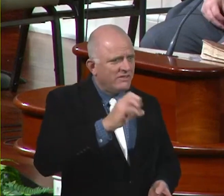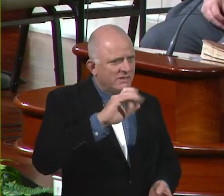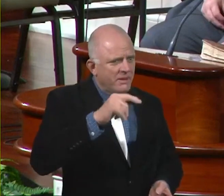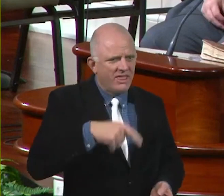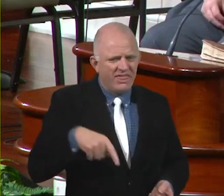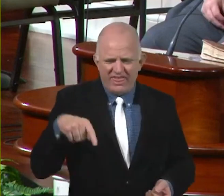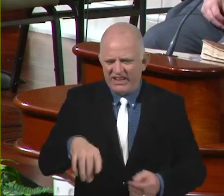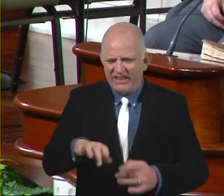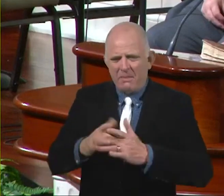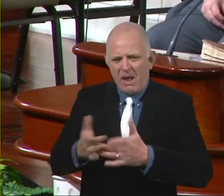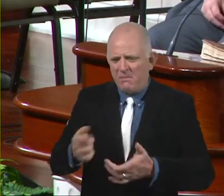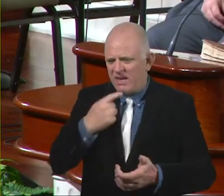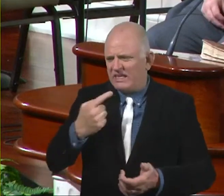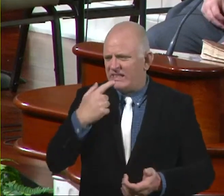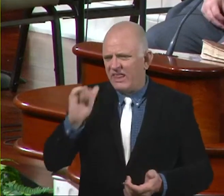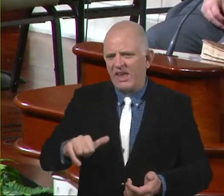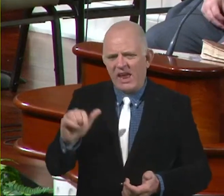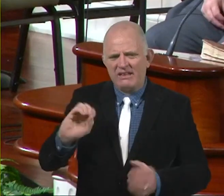Bible don't say Smith.